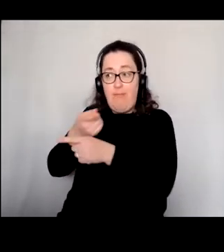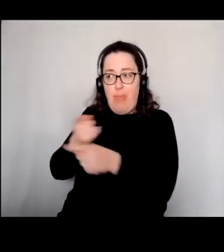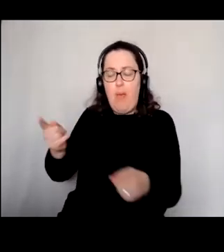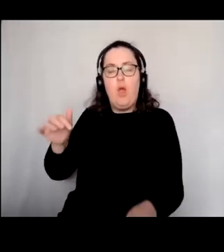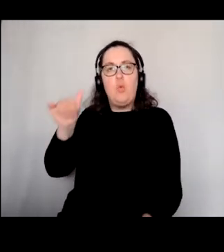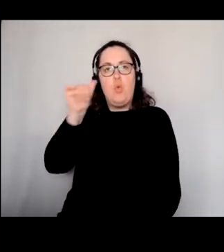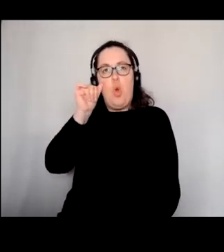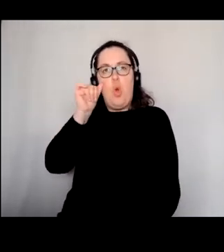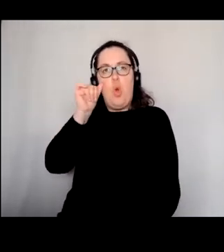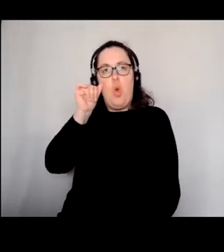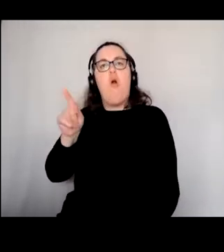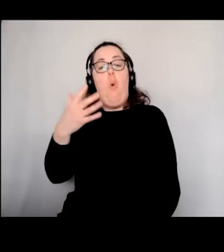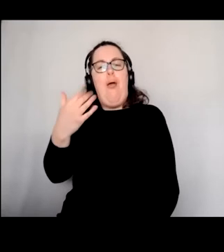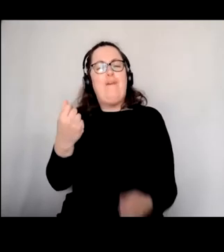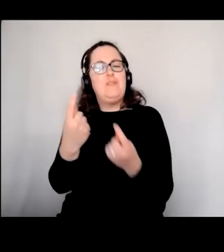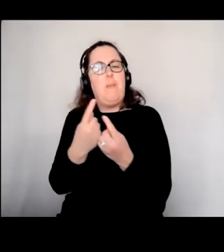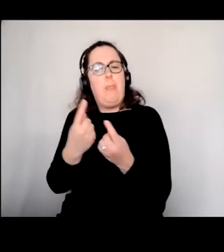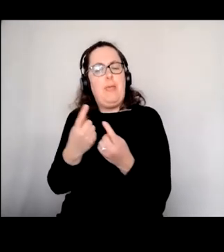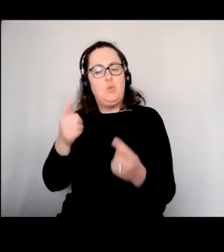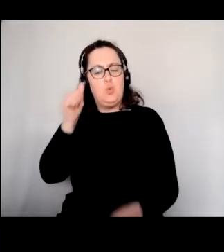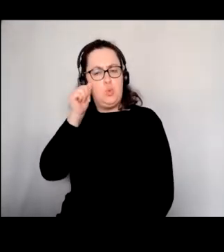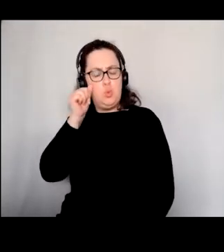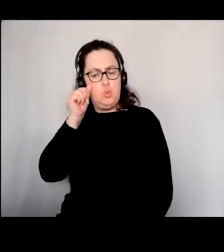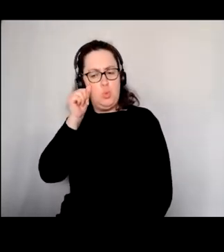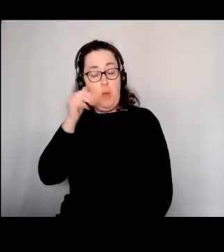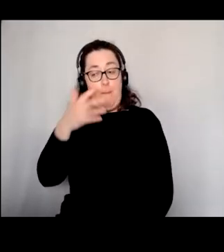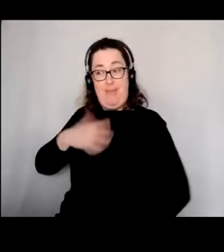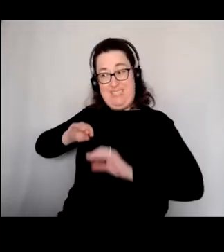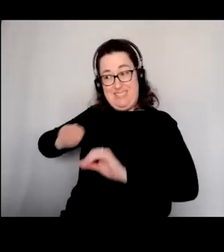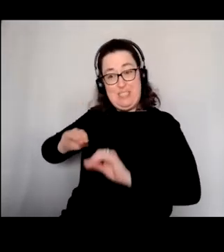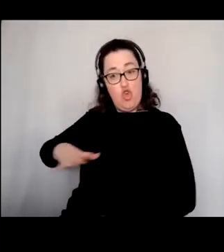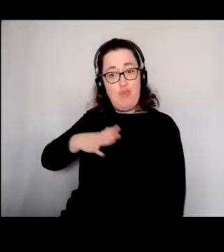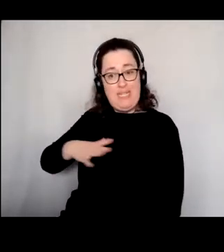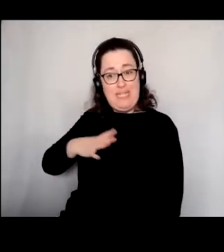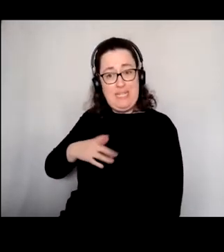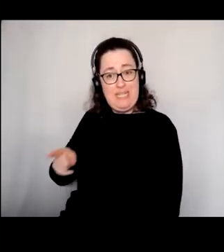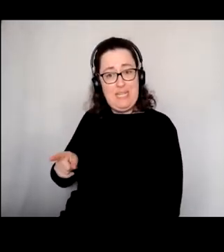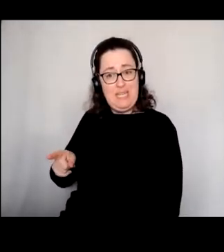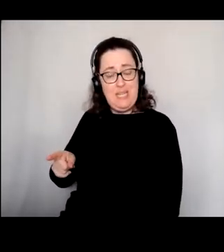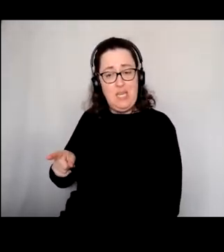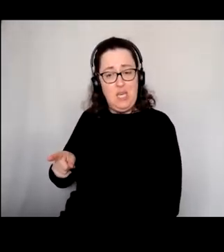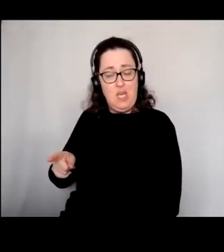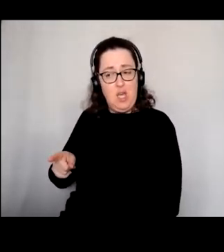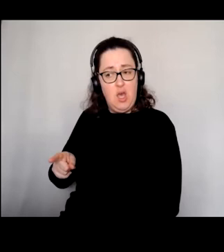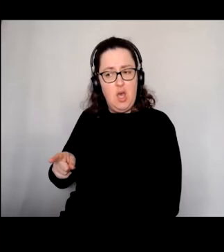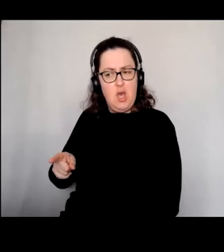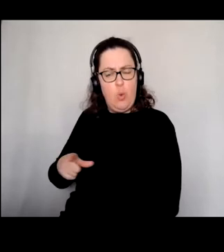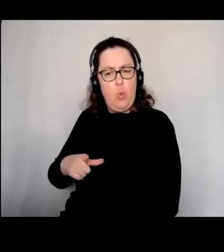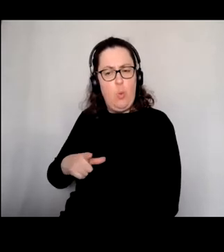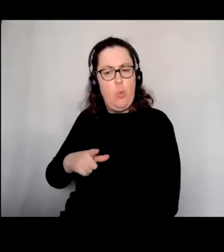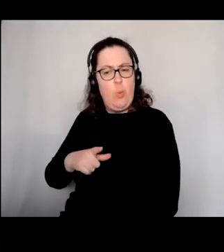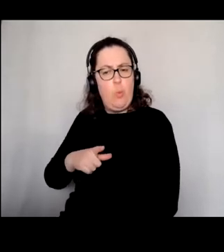had some sort of reference, if they sort of like, once you'd educated them in that area,